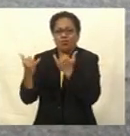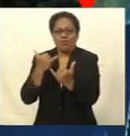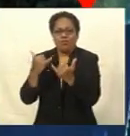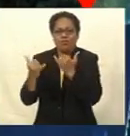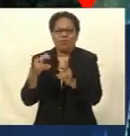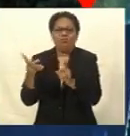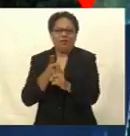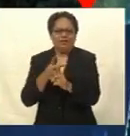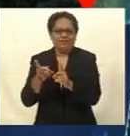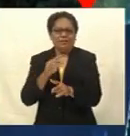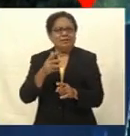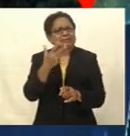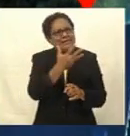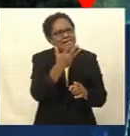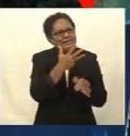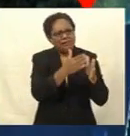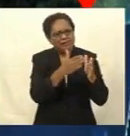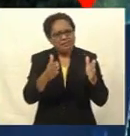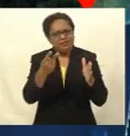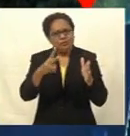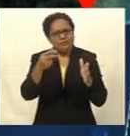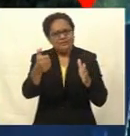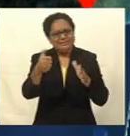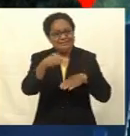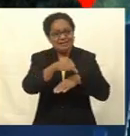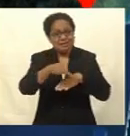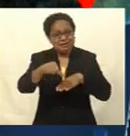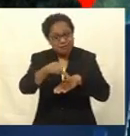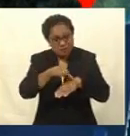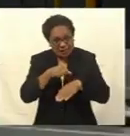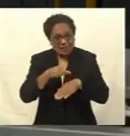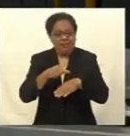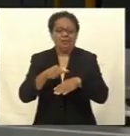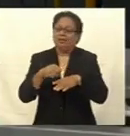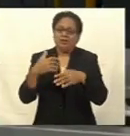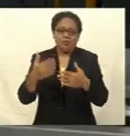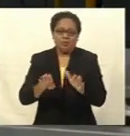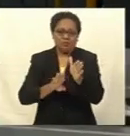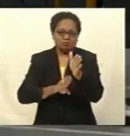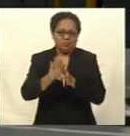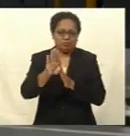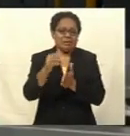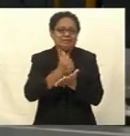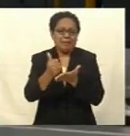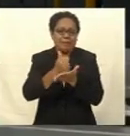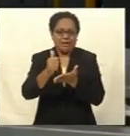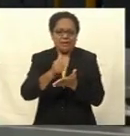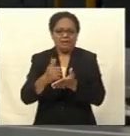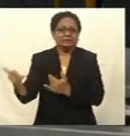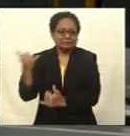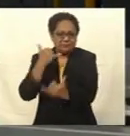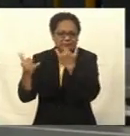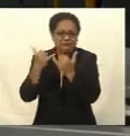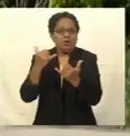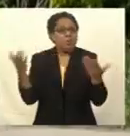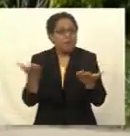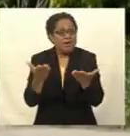to the 25th of April, there definitely has been a spike. Particularly in